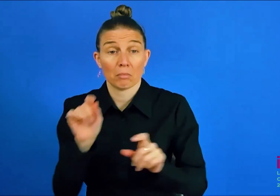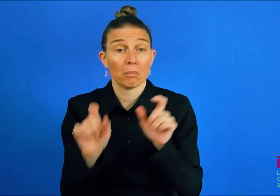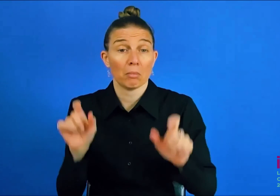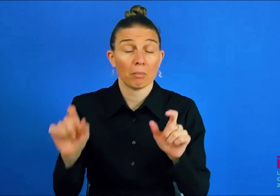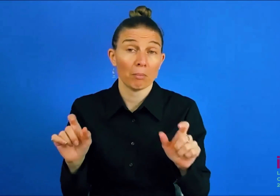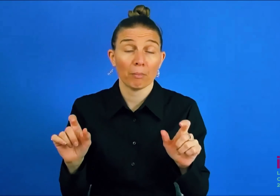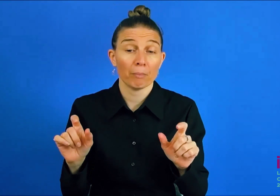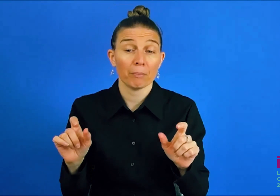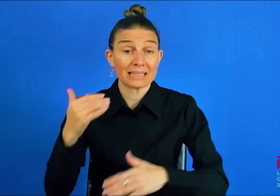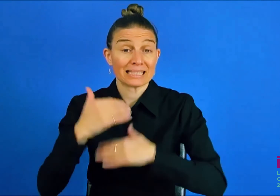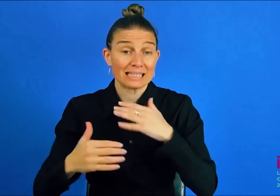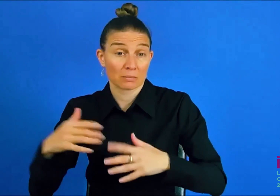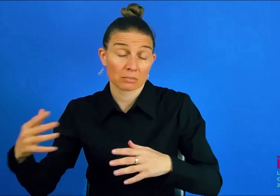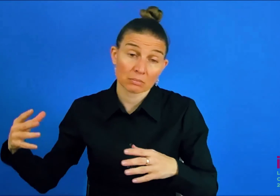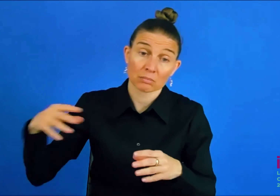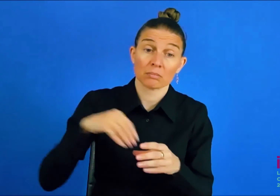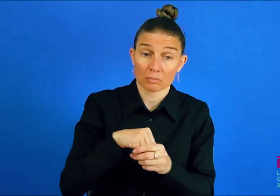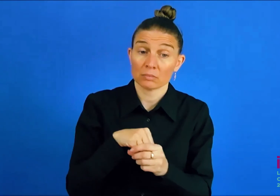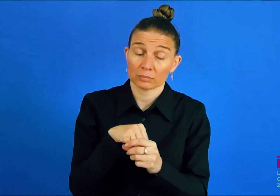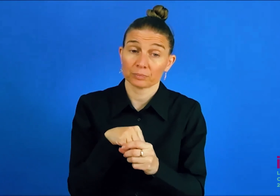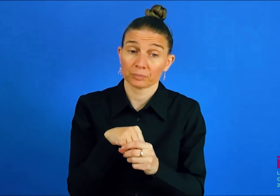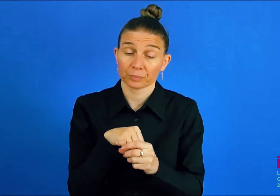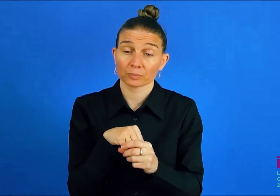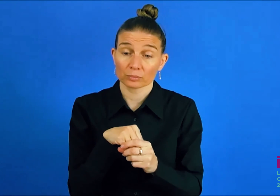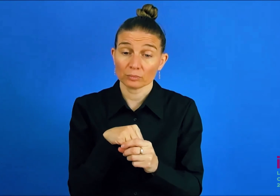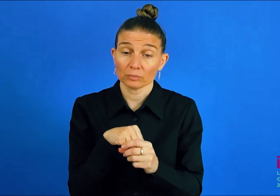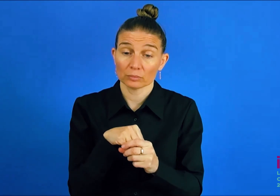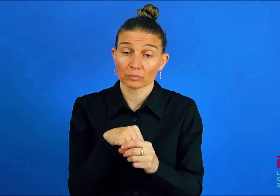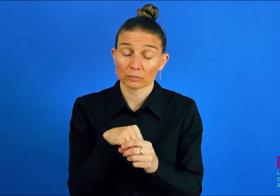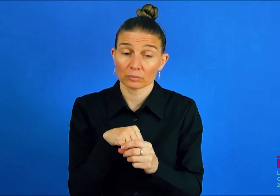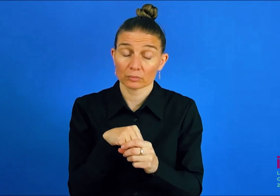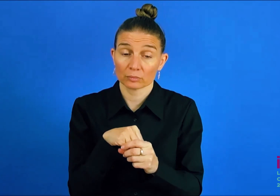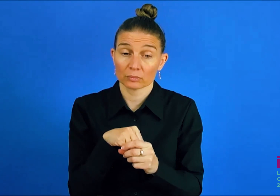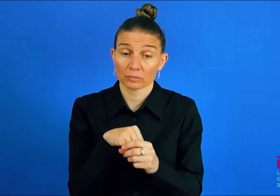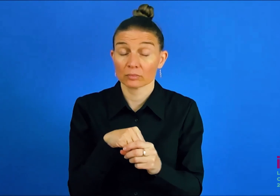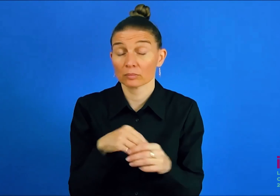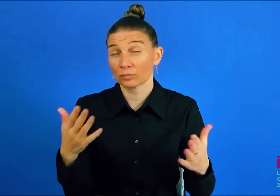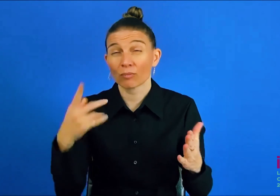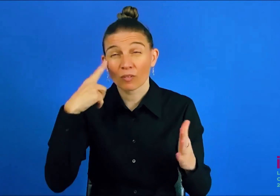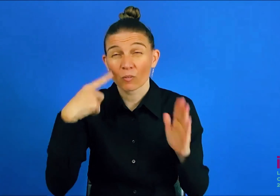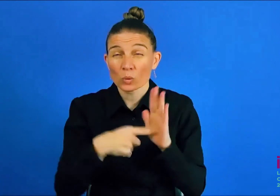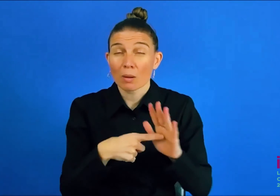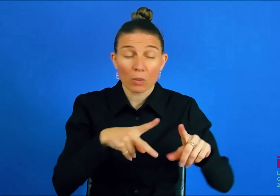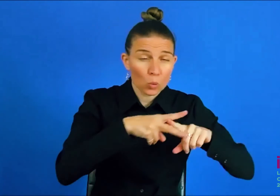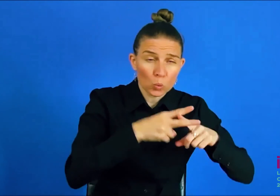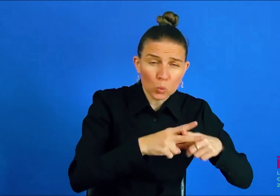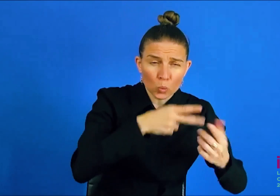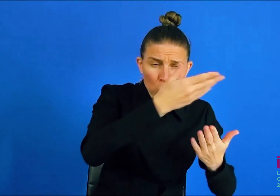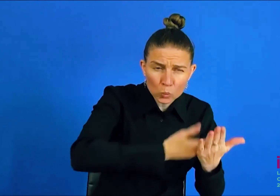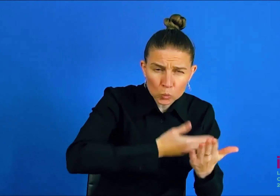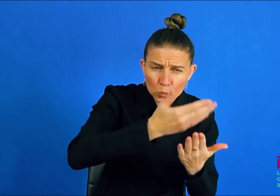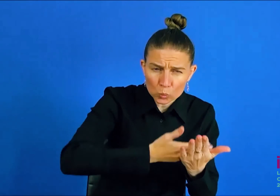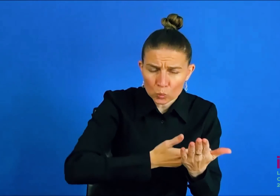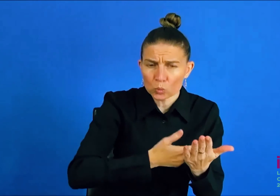of generating the data. Even when we talk of the coming up with the tools, they are well